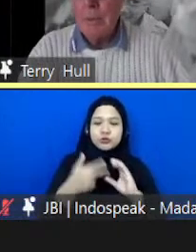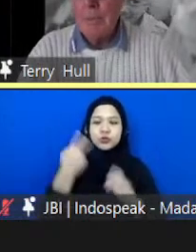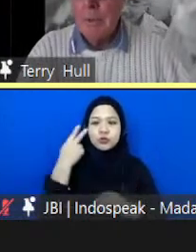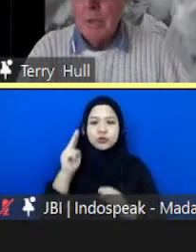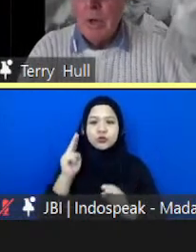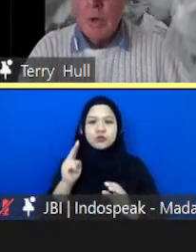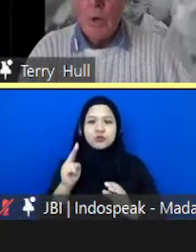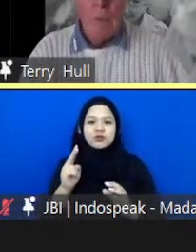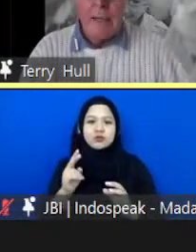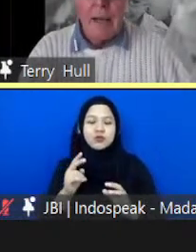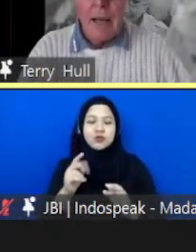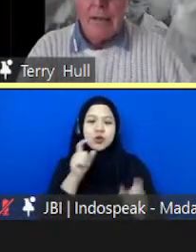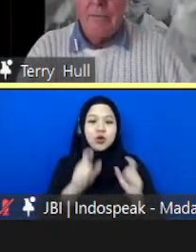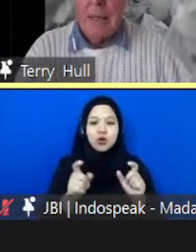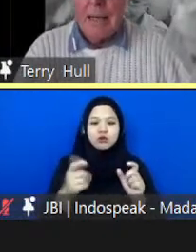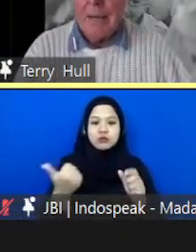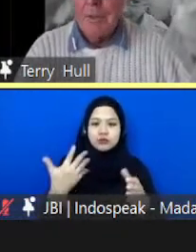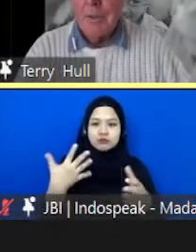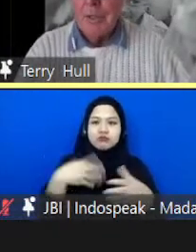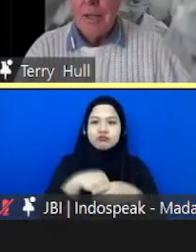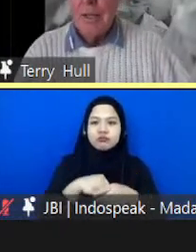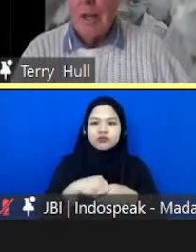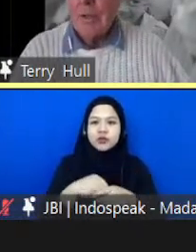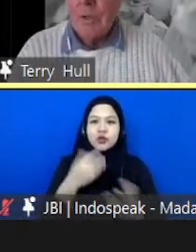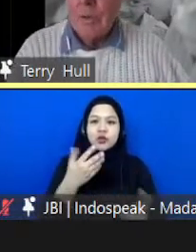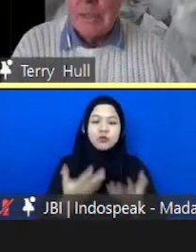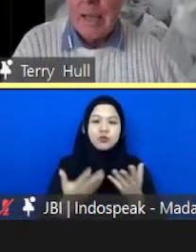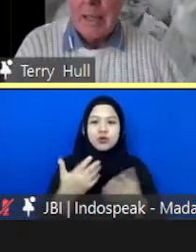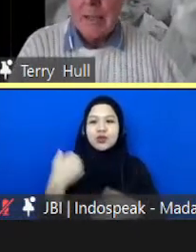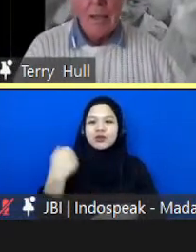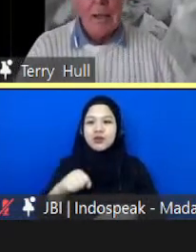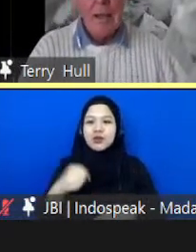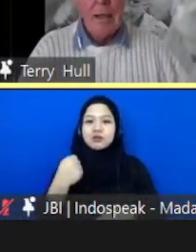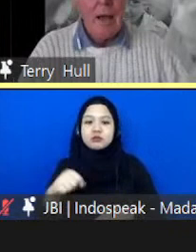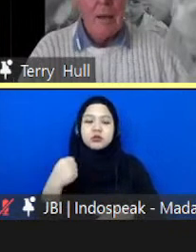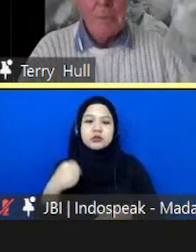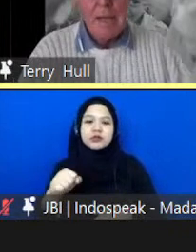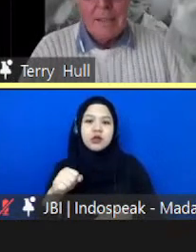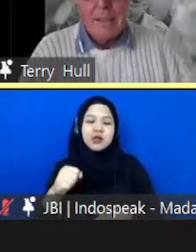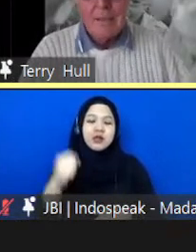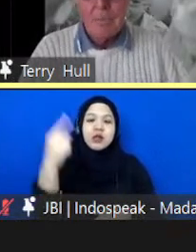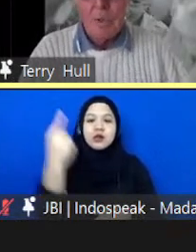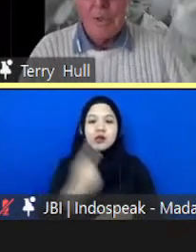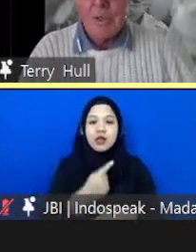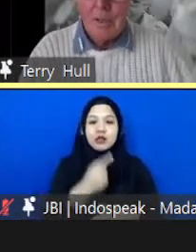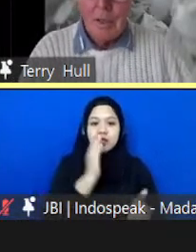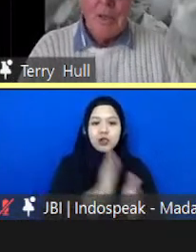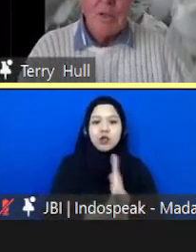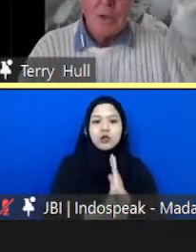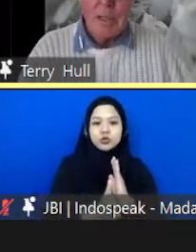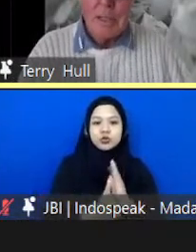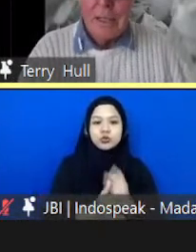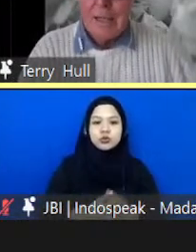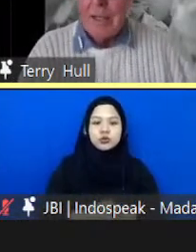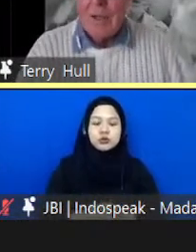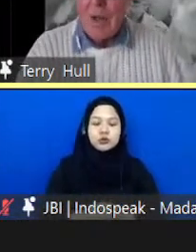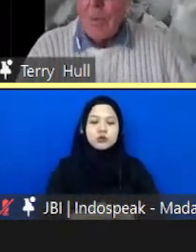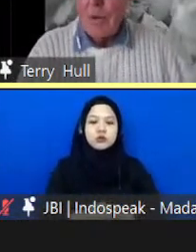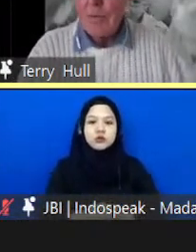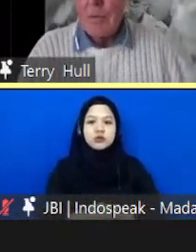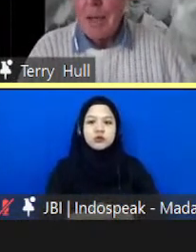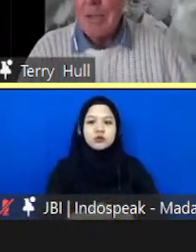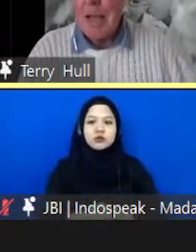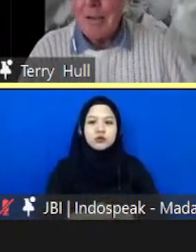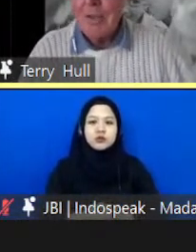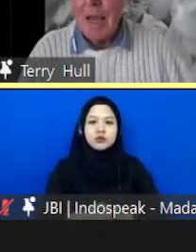many people who might not have been able to attend an update in person. Certainly no